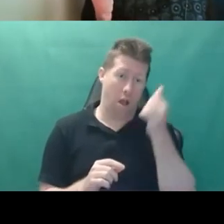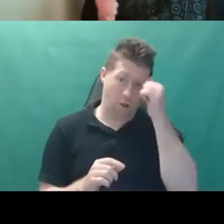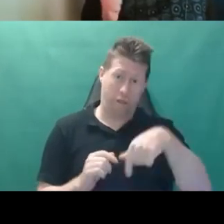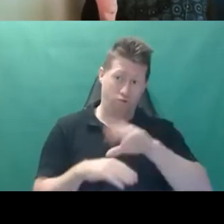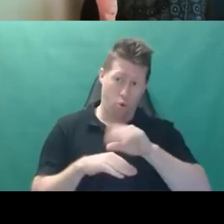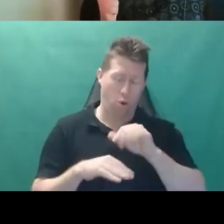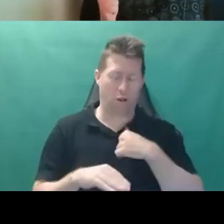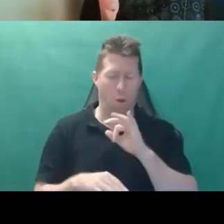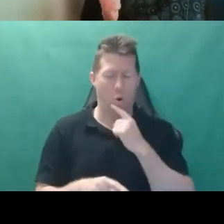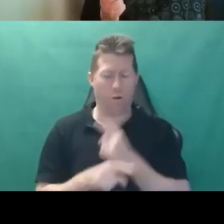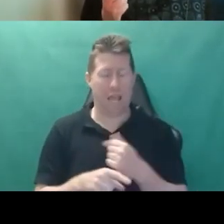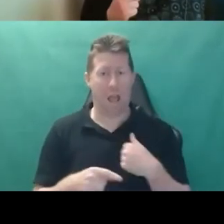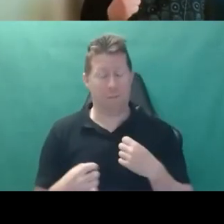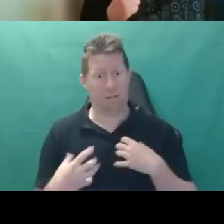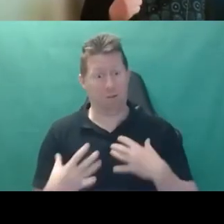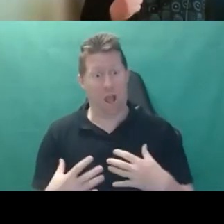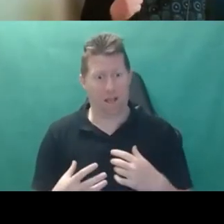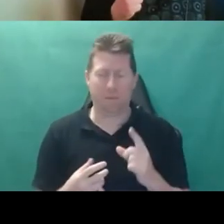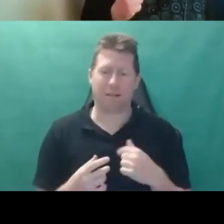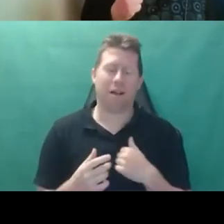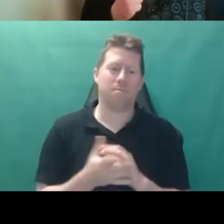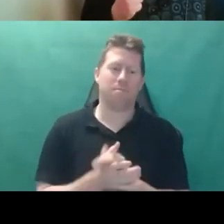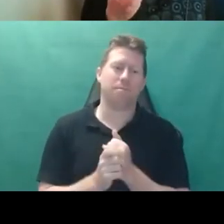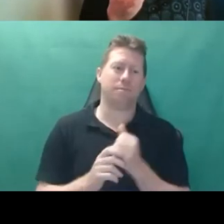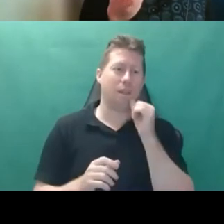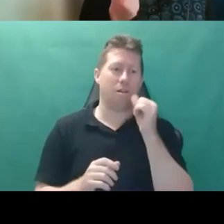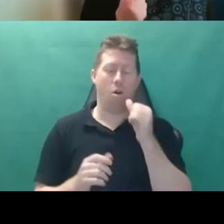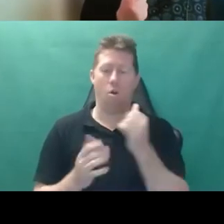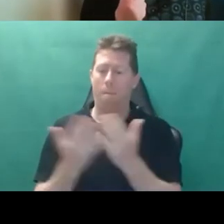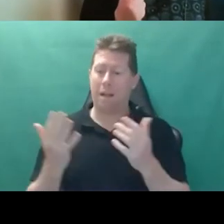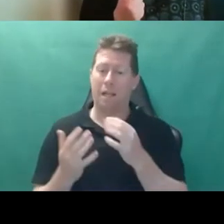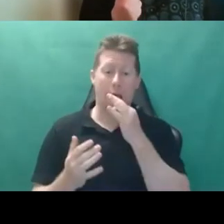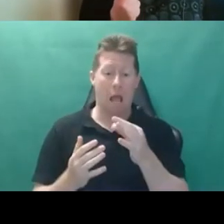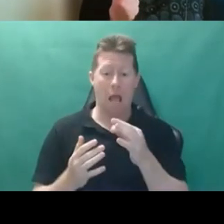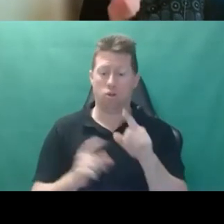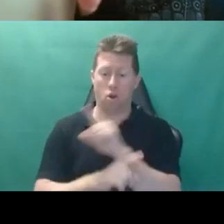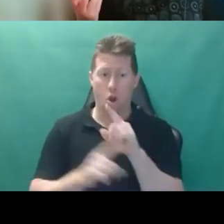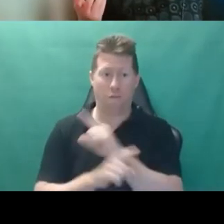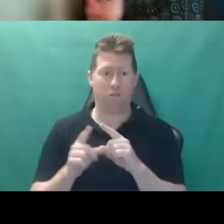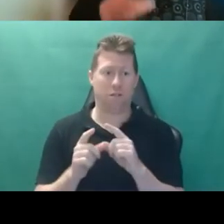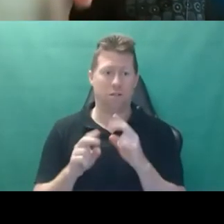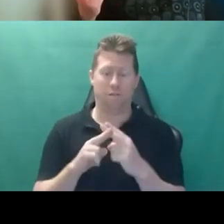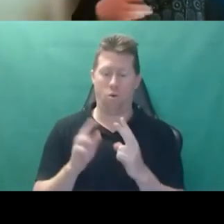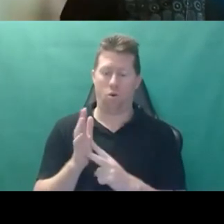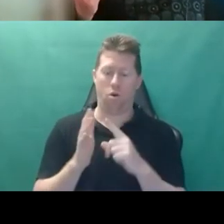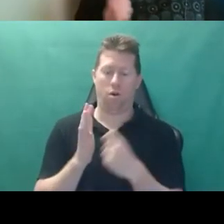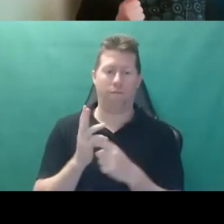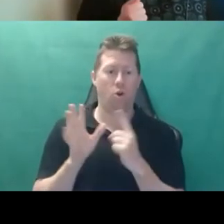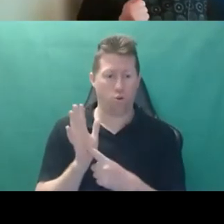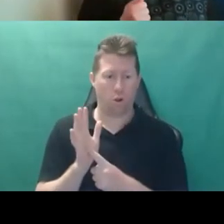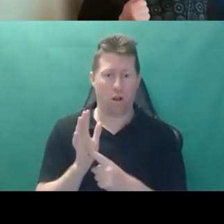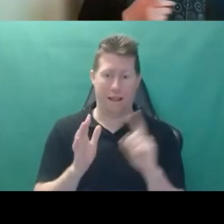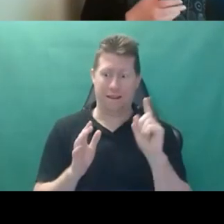I'm aware this is being recorded. So I won't say that I'm surprised and delighted that all the times I asked for conferences to be virtual over my thing. It's become